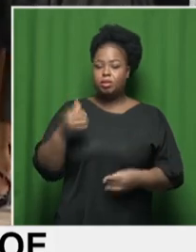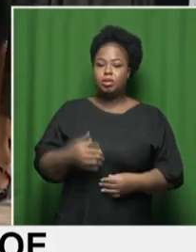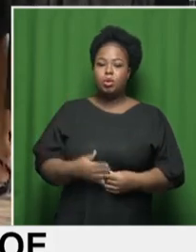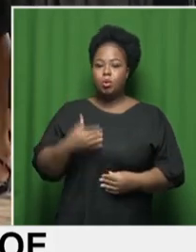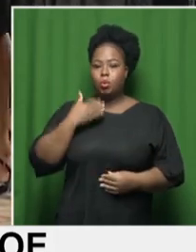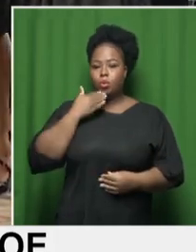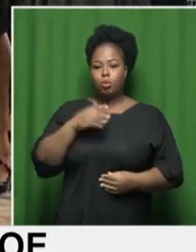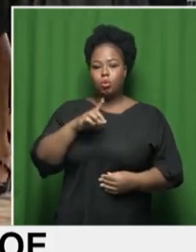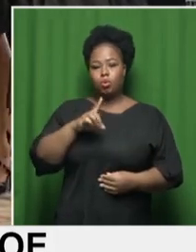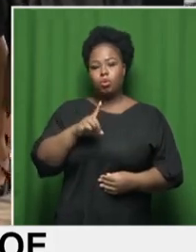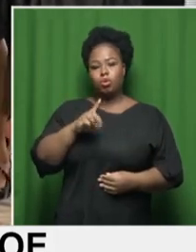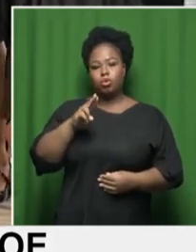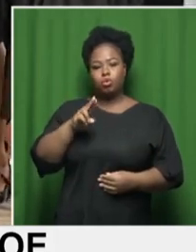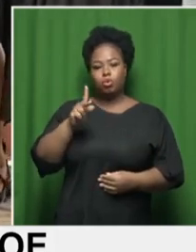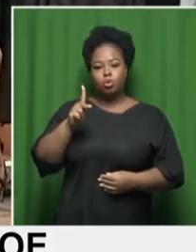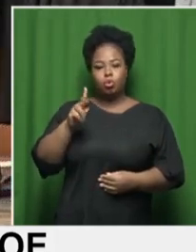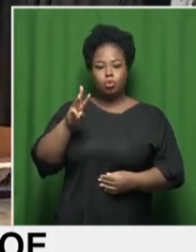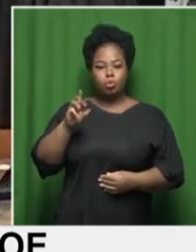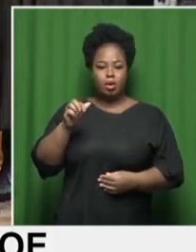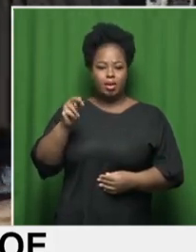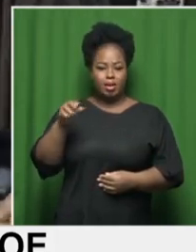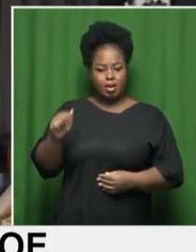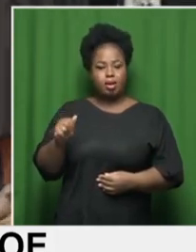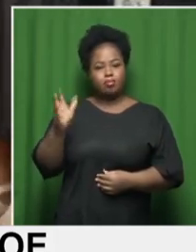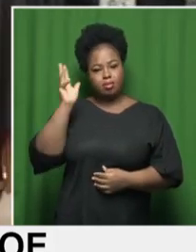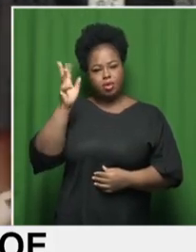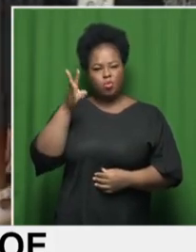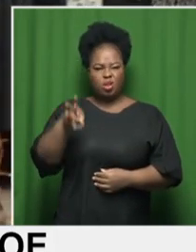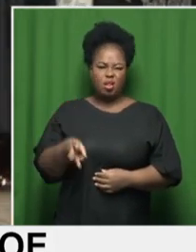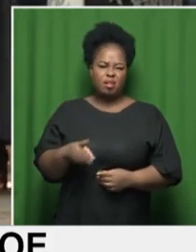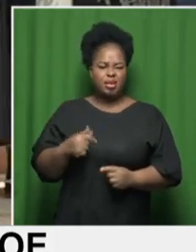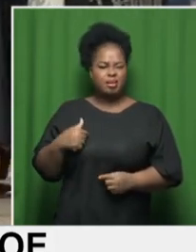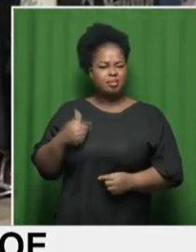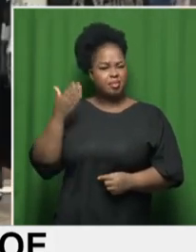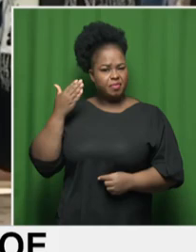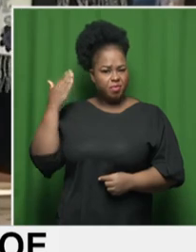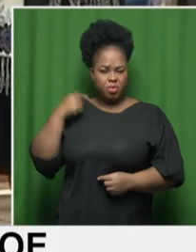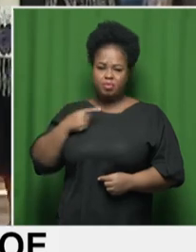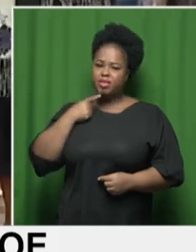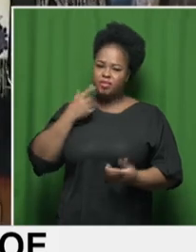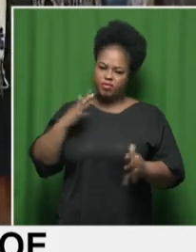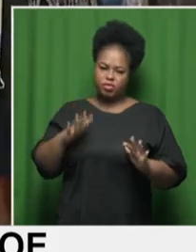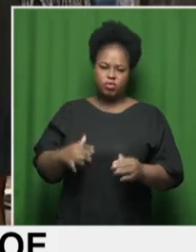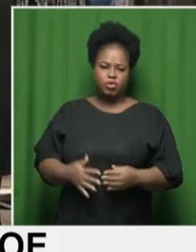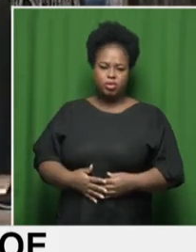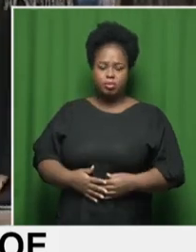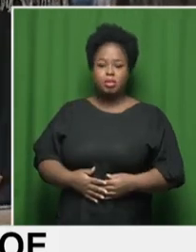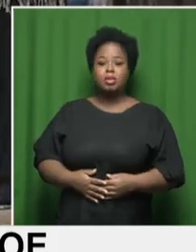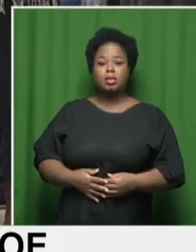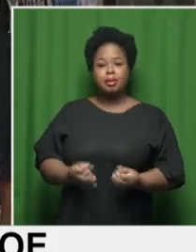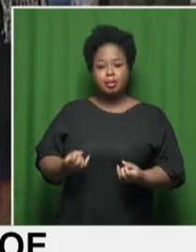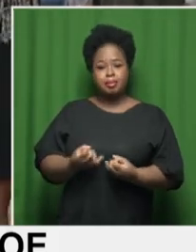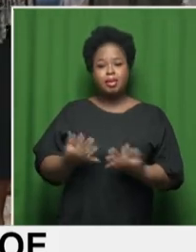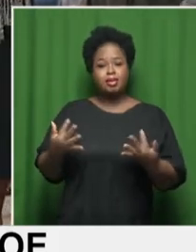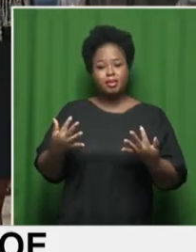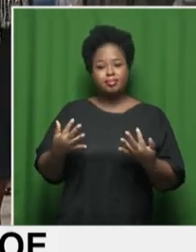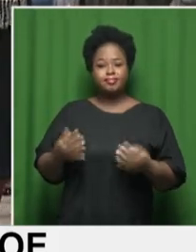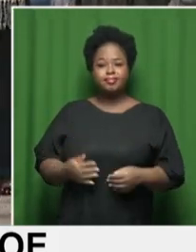Olusi Dukwana, is among the speakers. But as I said earlier on, we are expecting high